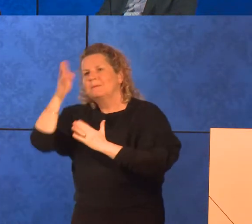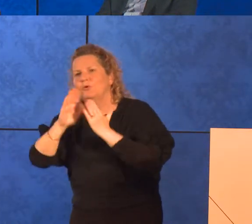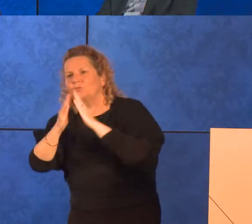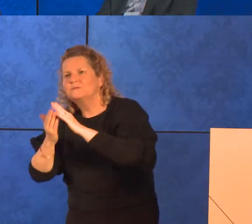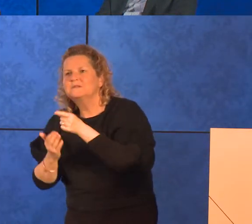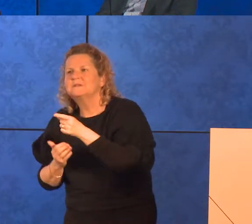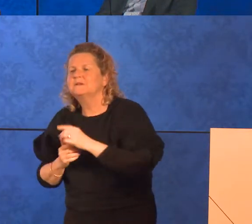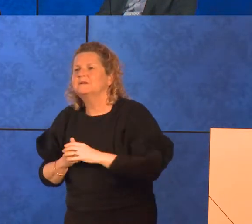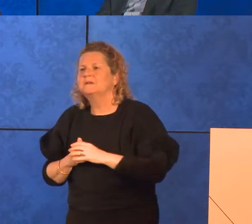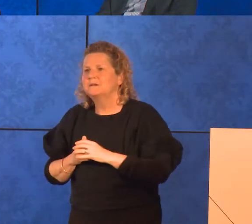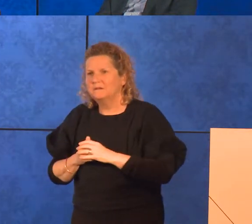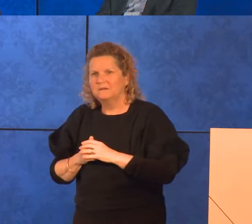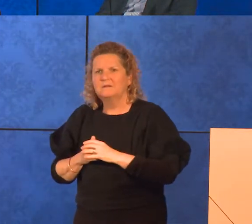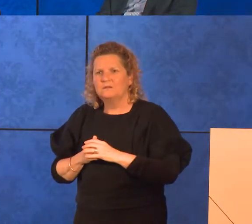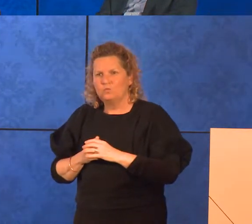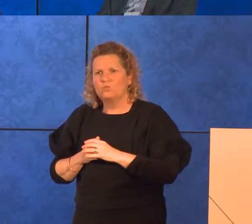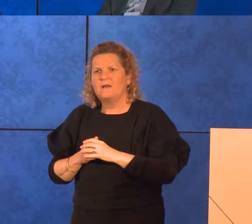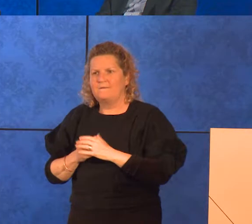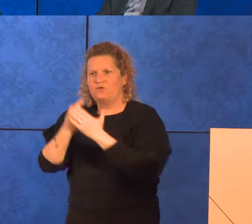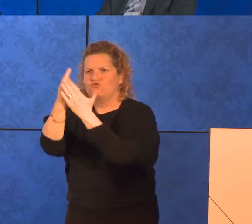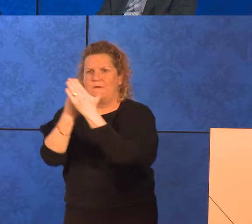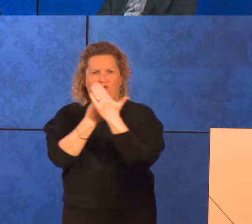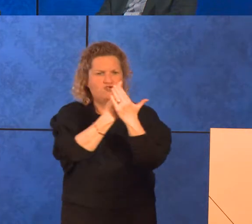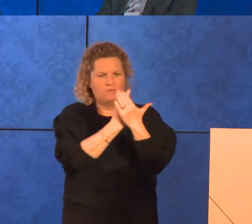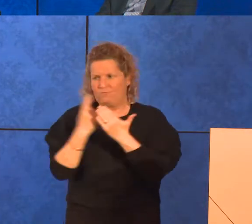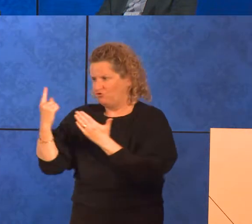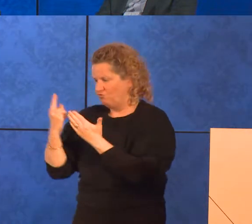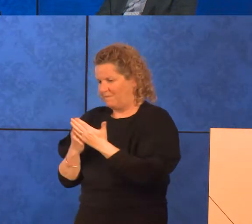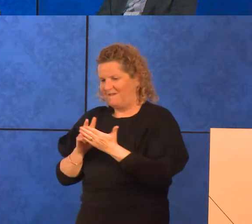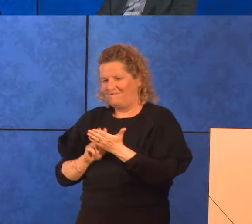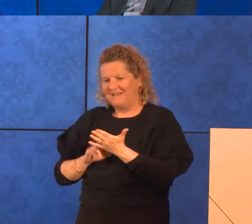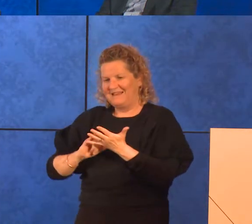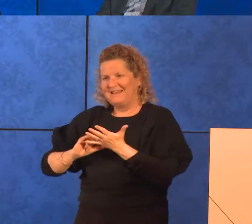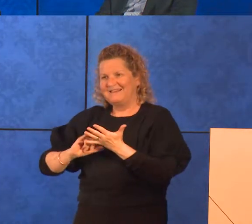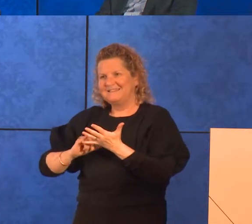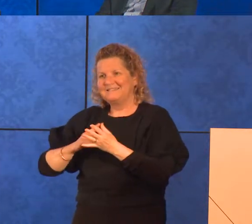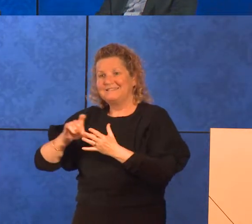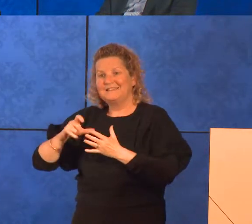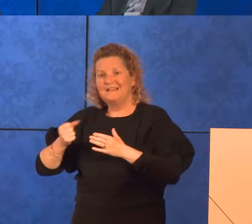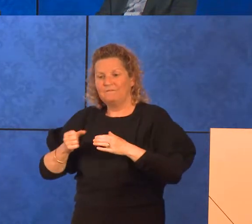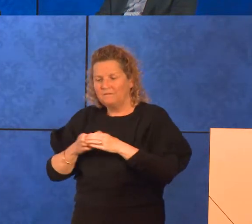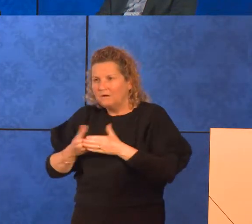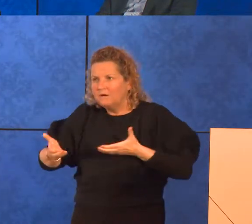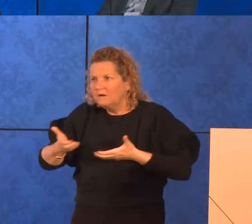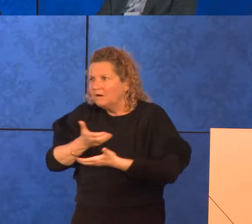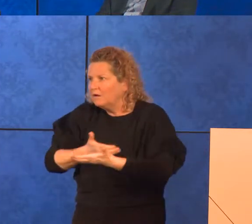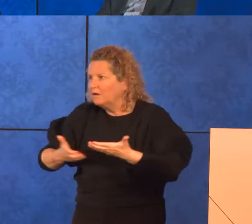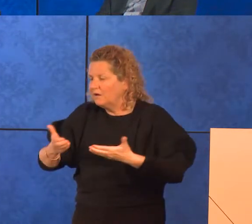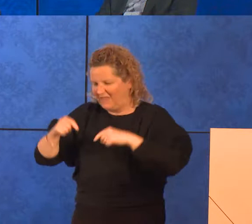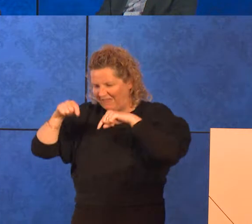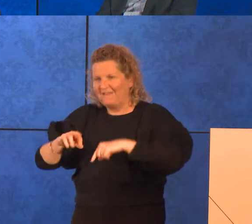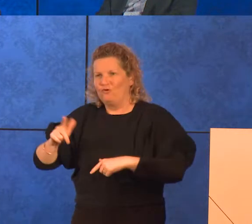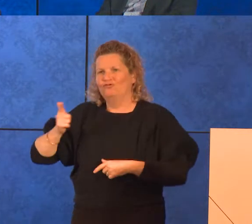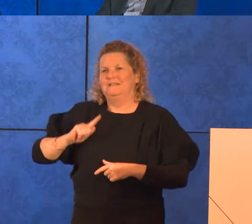LGBTIQ, we have every representative on VSAC that I was talking about before. So these voices are there for a reason. And I feel